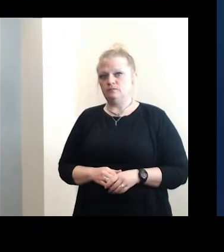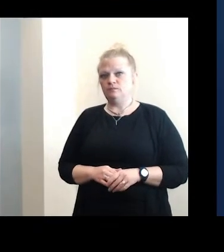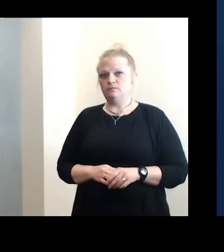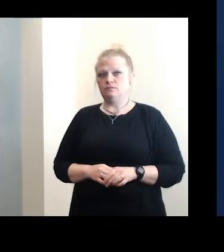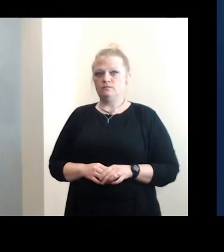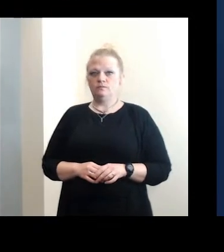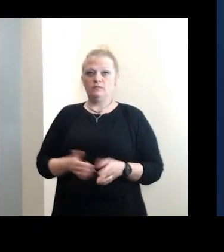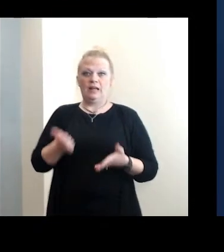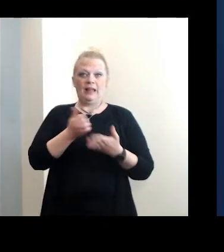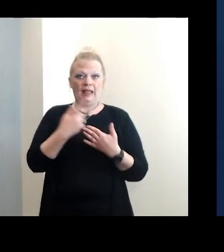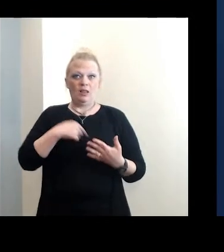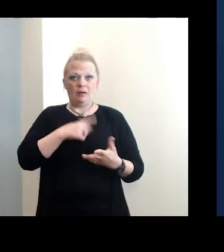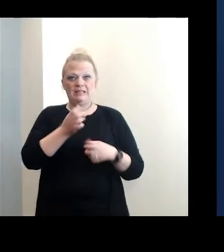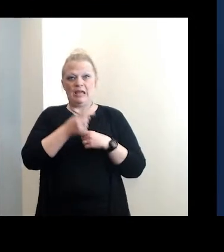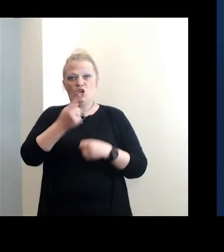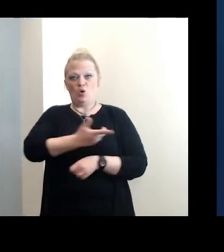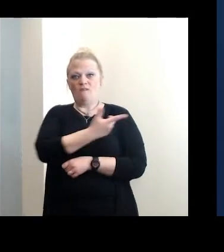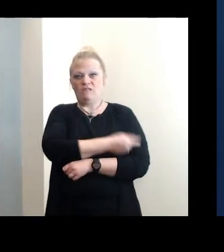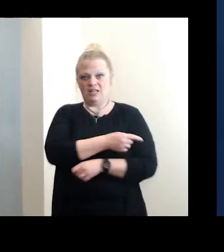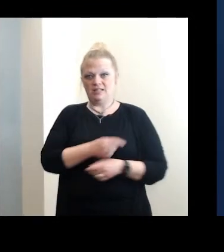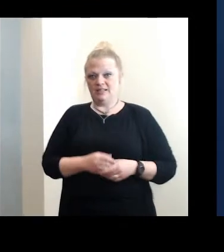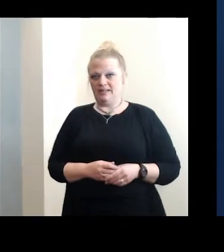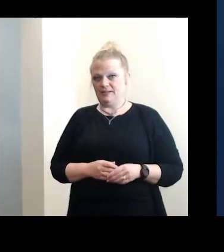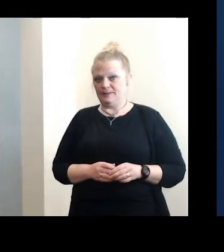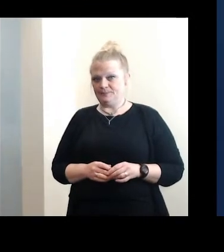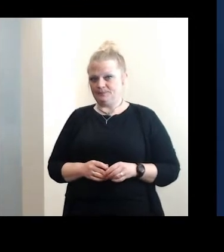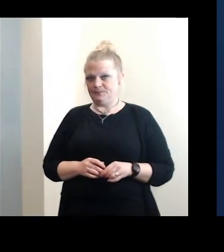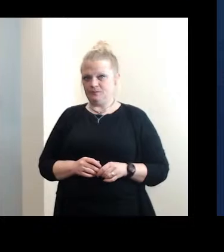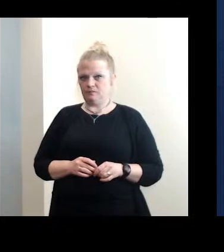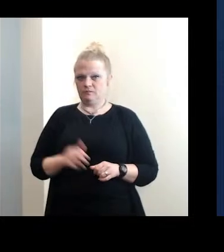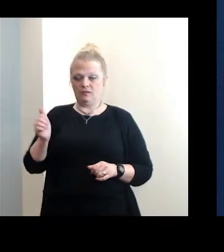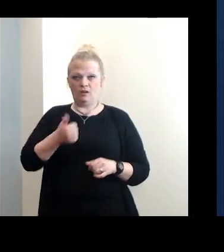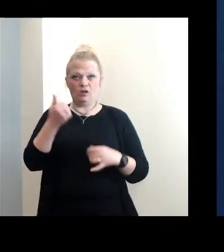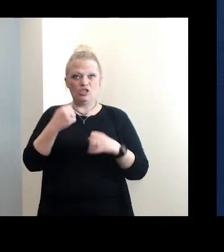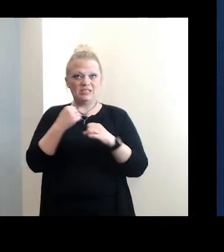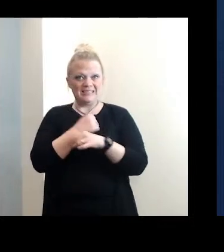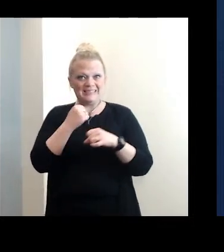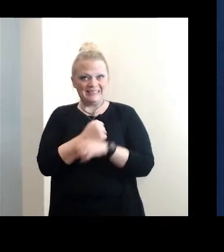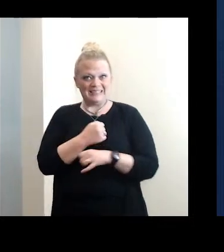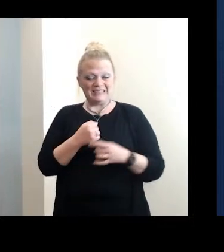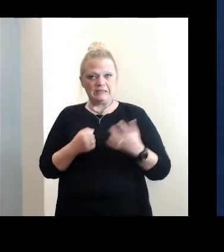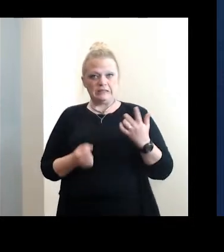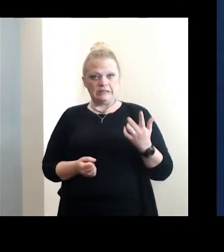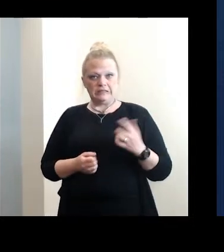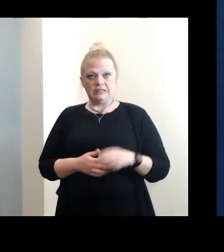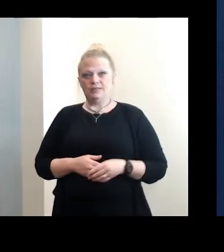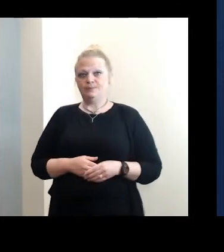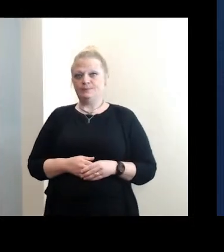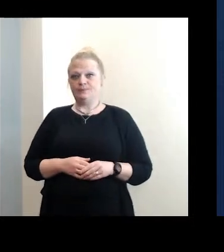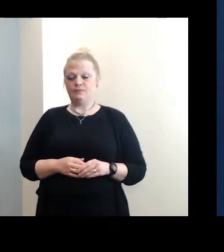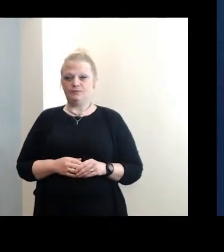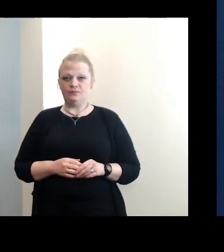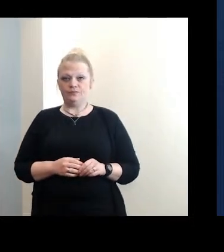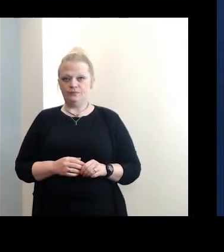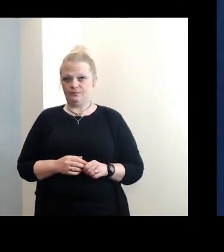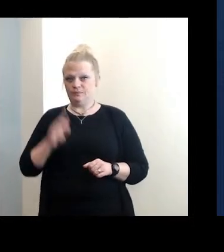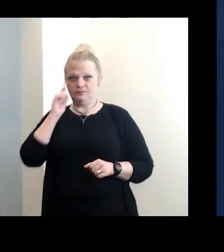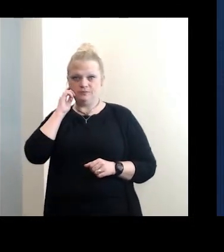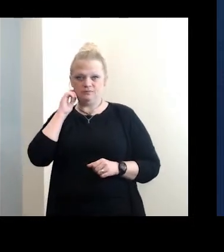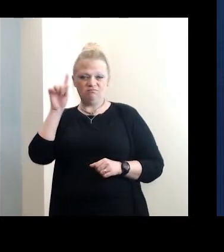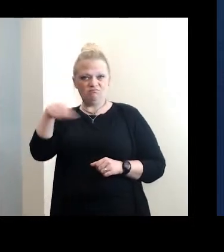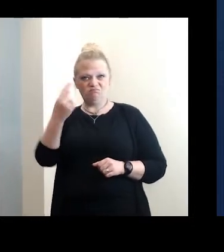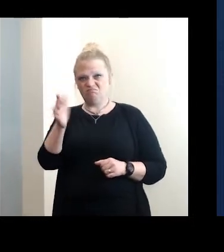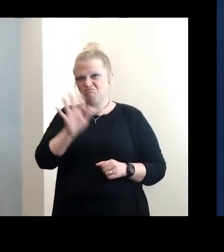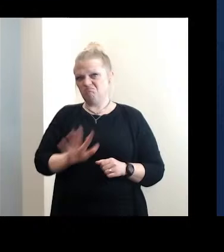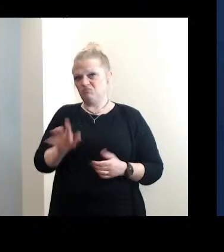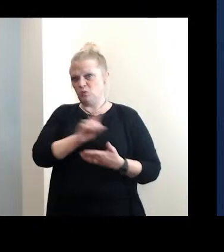So help us get you vaccinated. Some other great statistics around COVID-19 vaccination. So it's only been about a